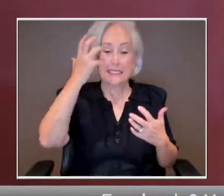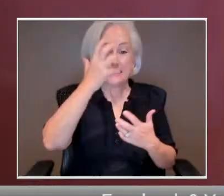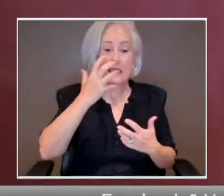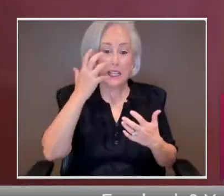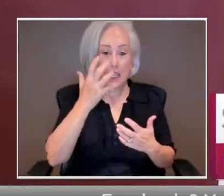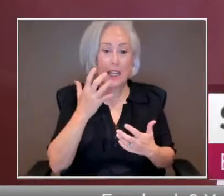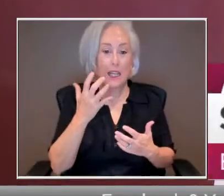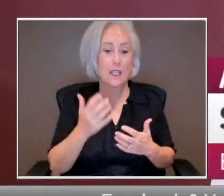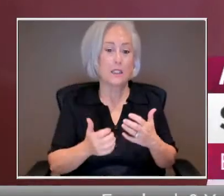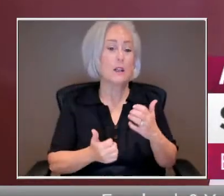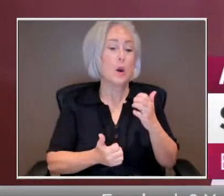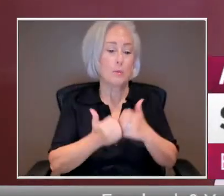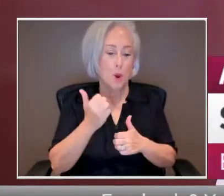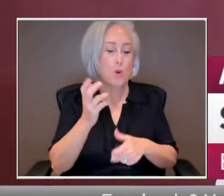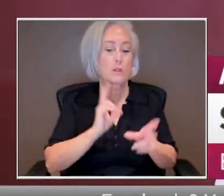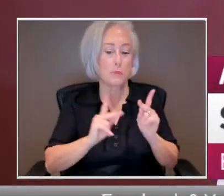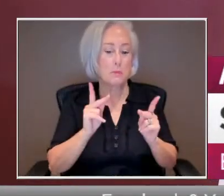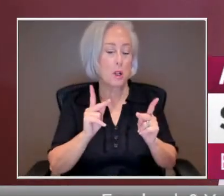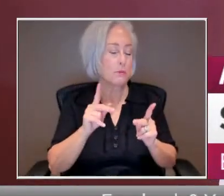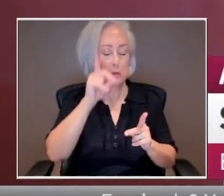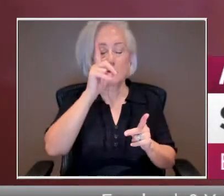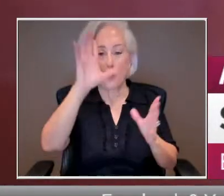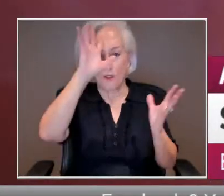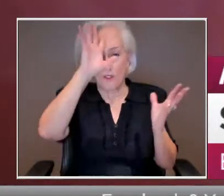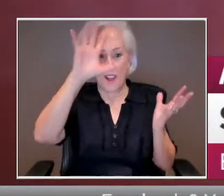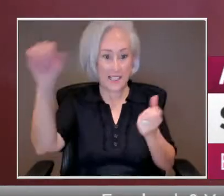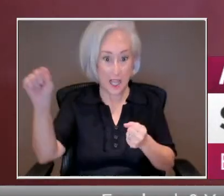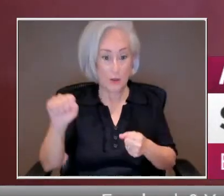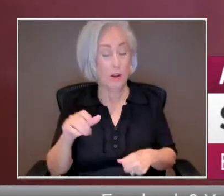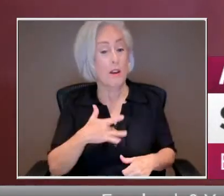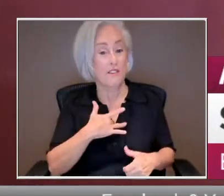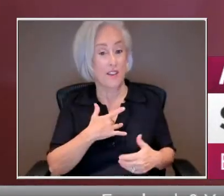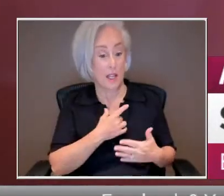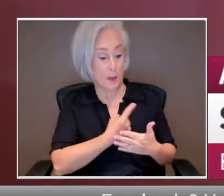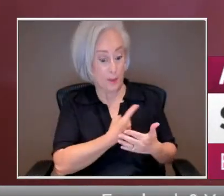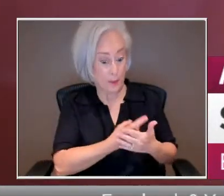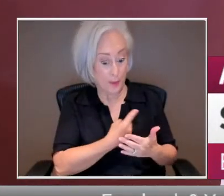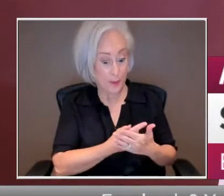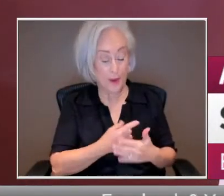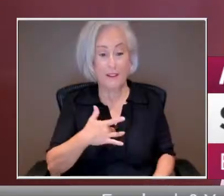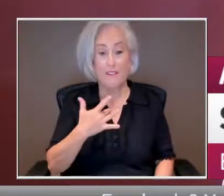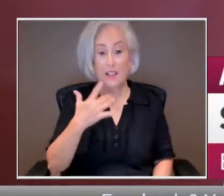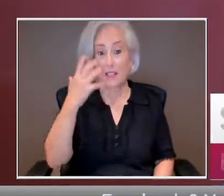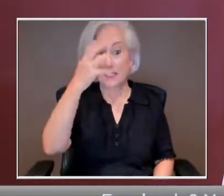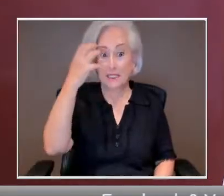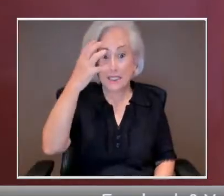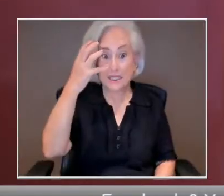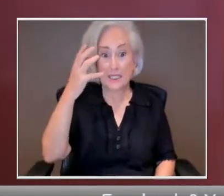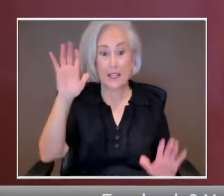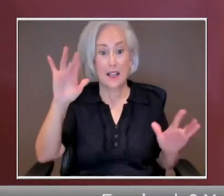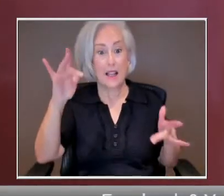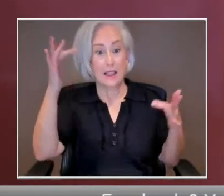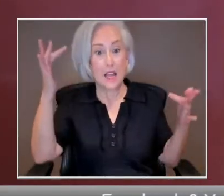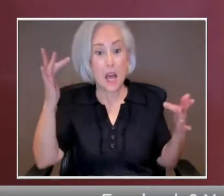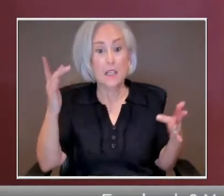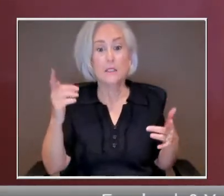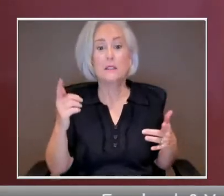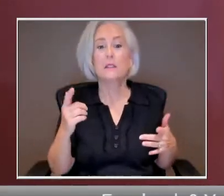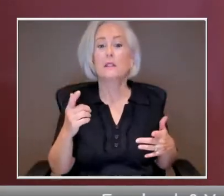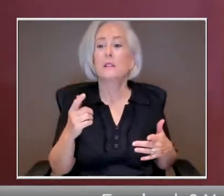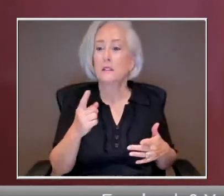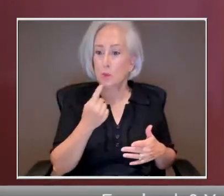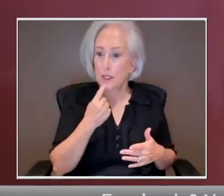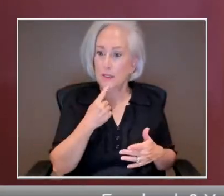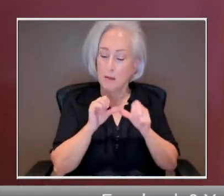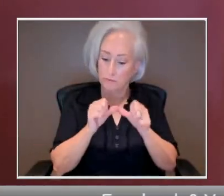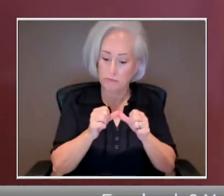pass out. You know, so they have palpitations, they have dizziness and lightheadedness sometimes. So if, you know, we tell them stay hydrated, and if you're